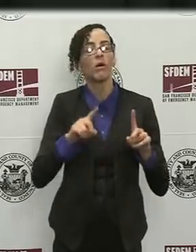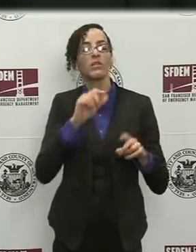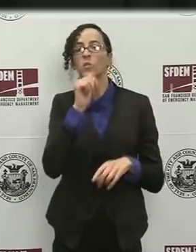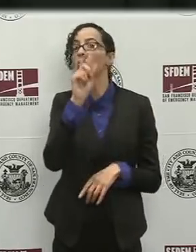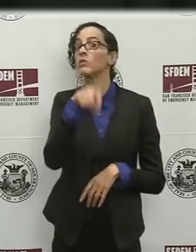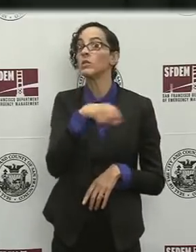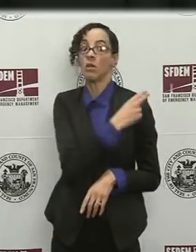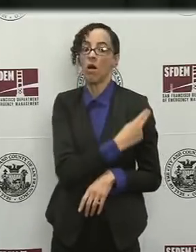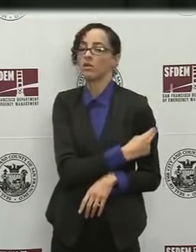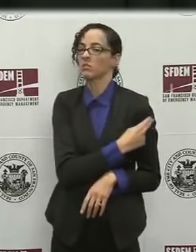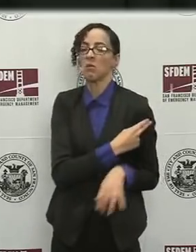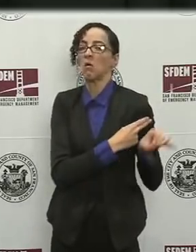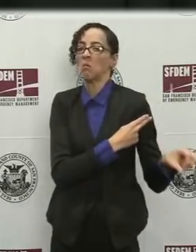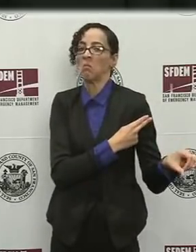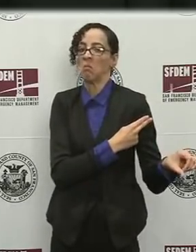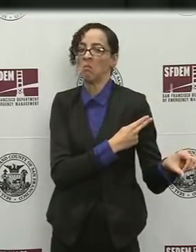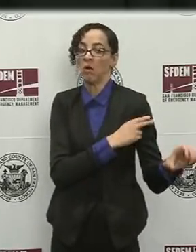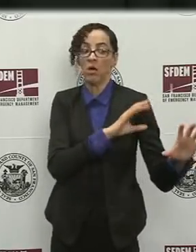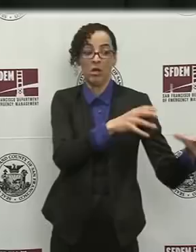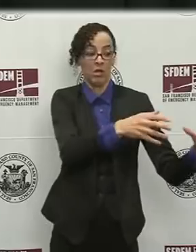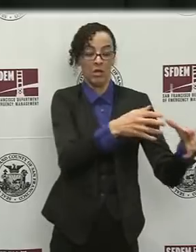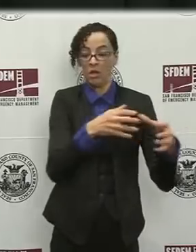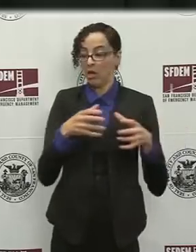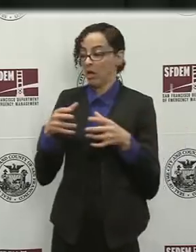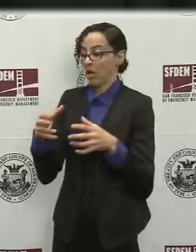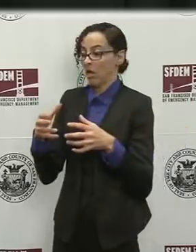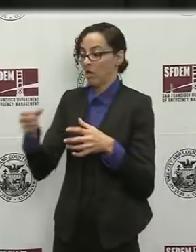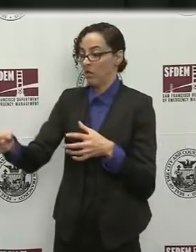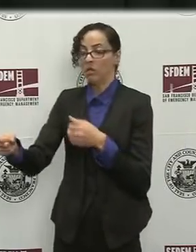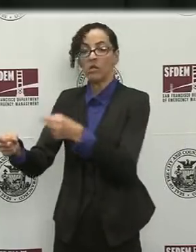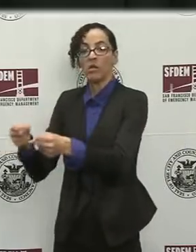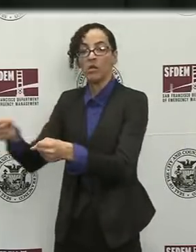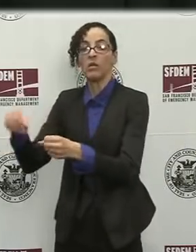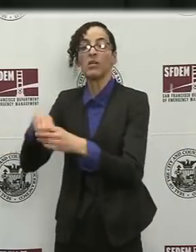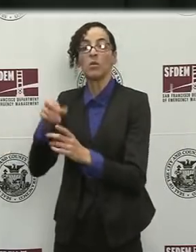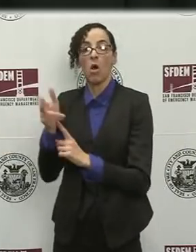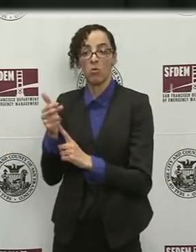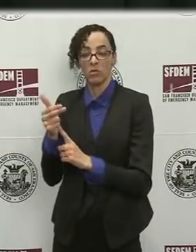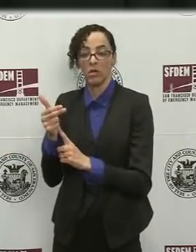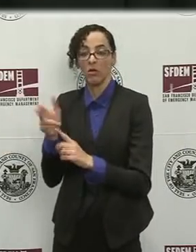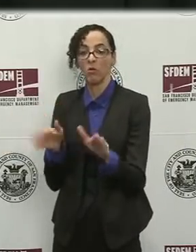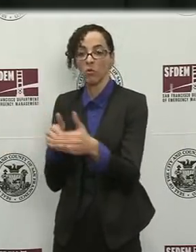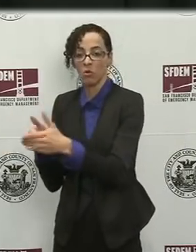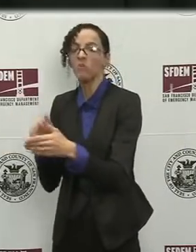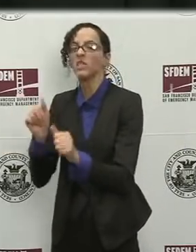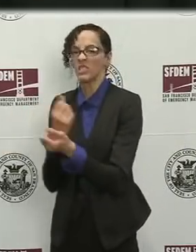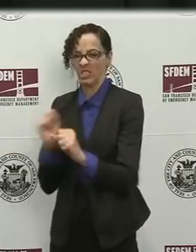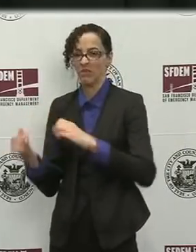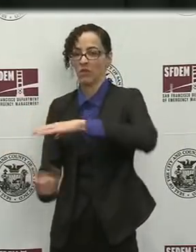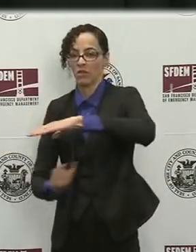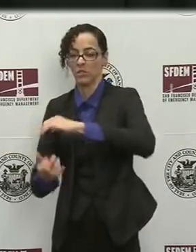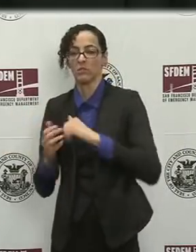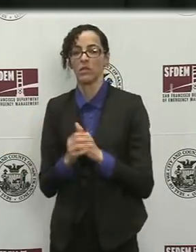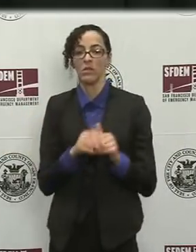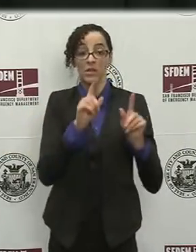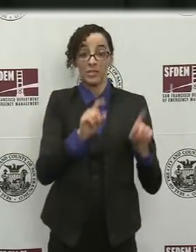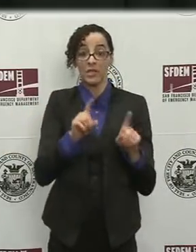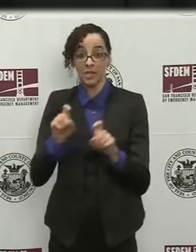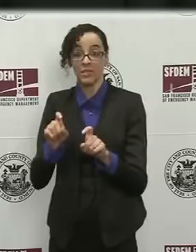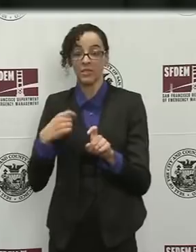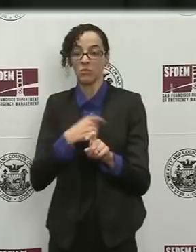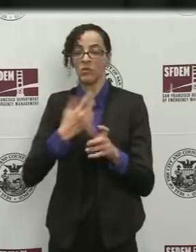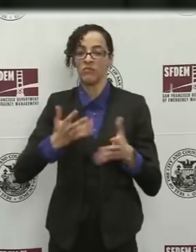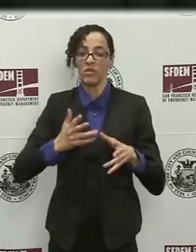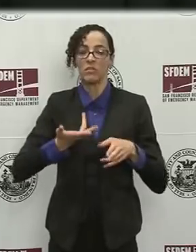into hotels where they can safely isolate. We have also sped up testing so that patients have a shorter wait time for